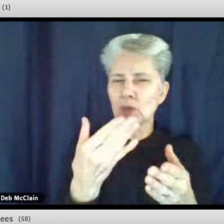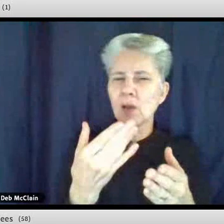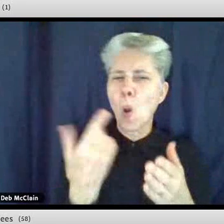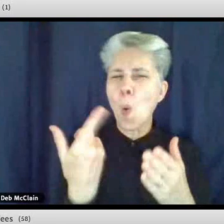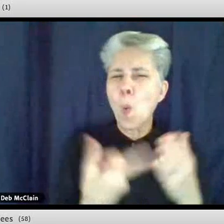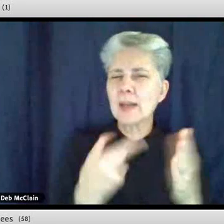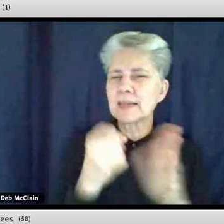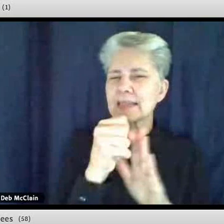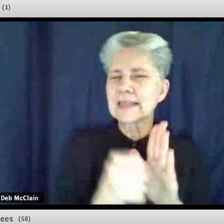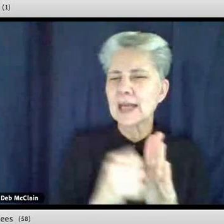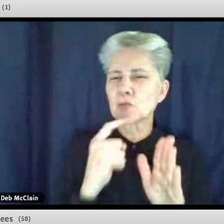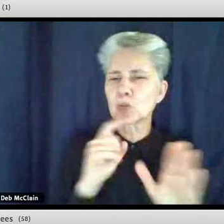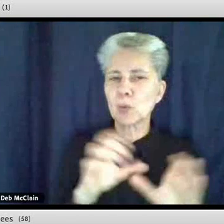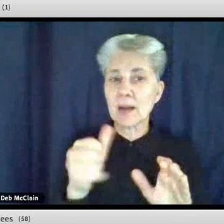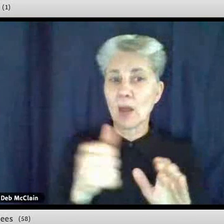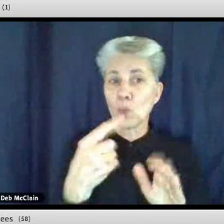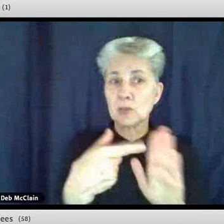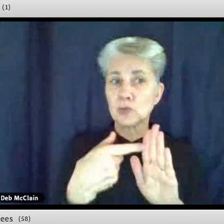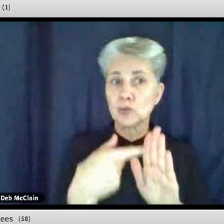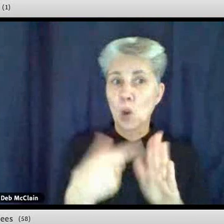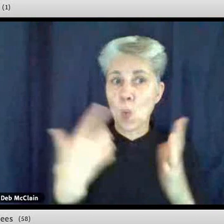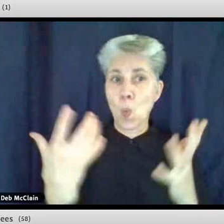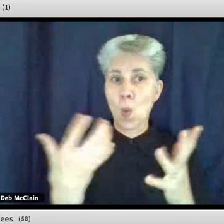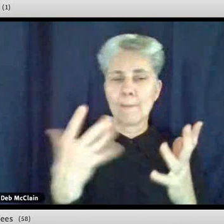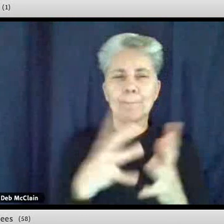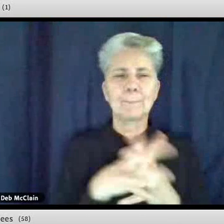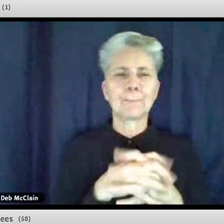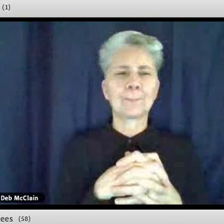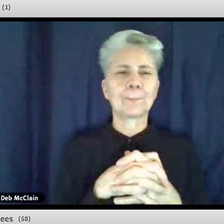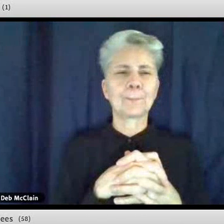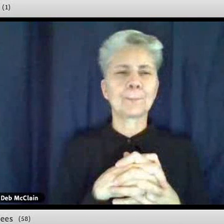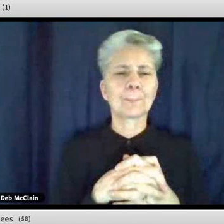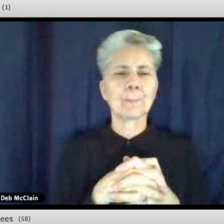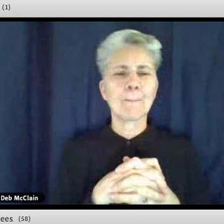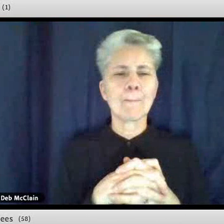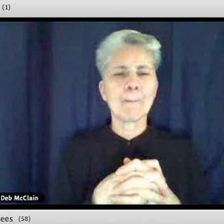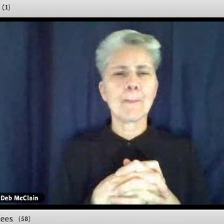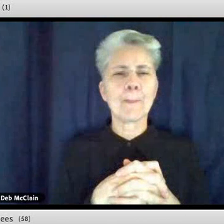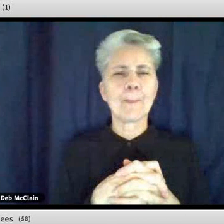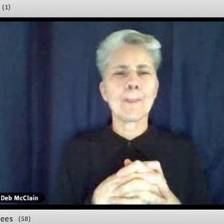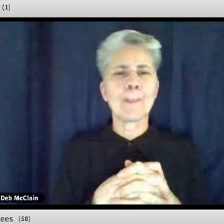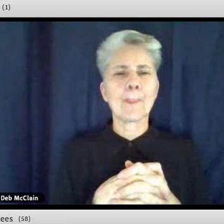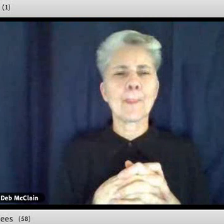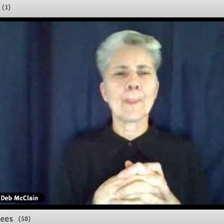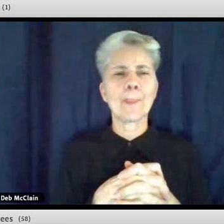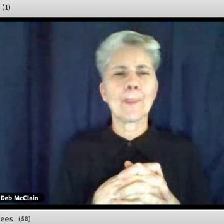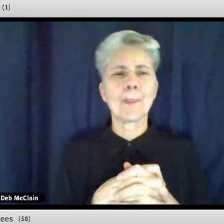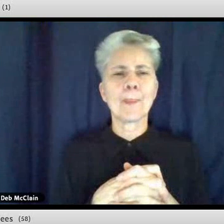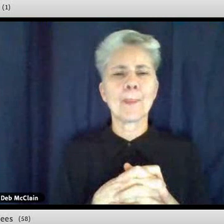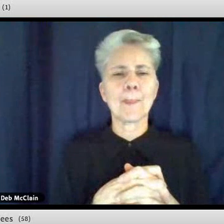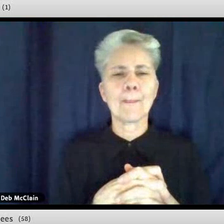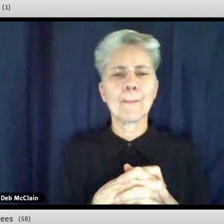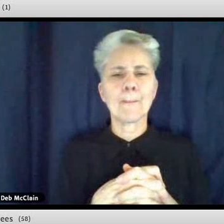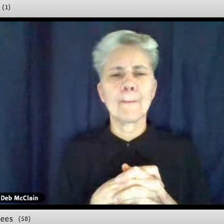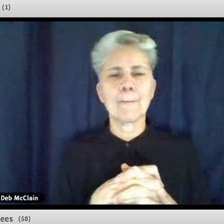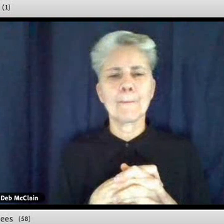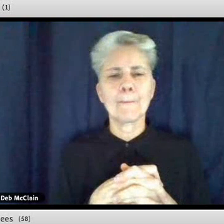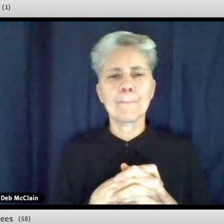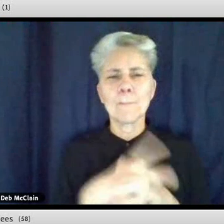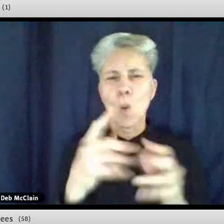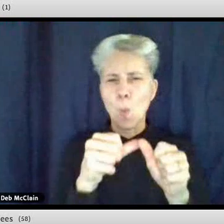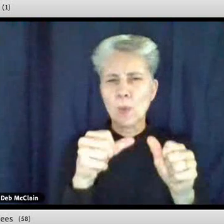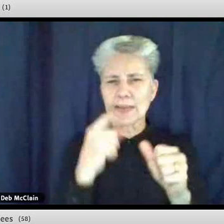what states are doing. Another one I want to show you. Oh, let's see. Sorry, there's one